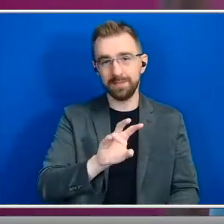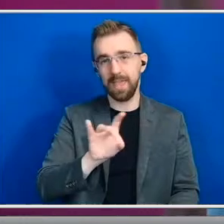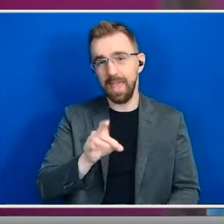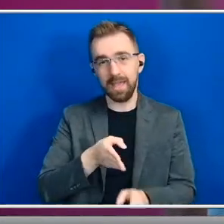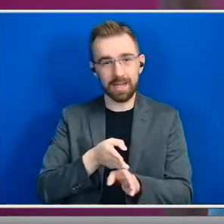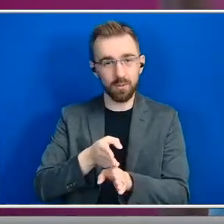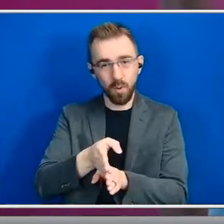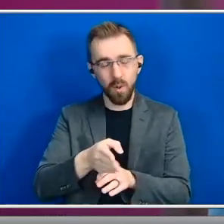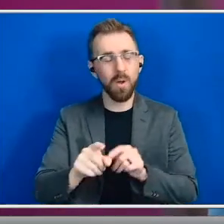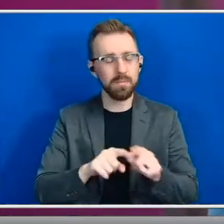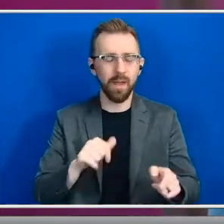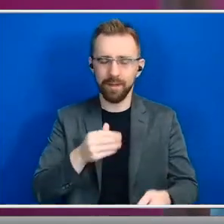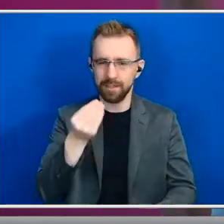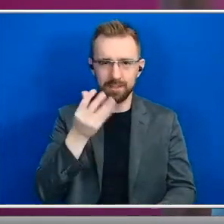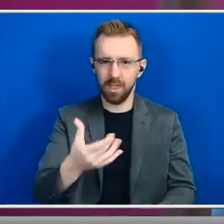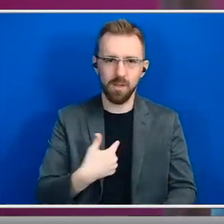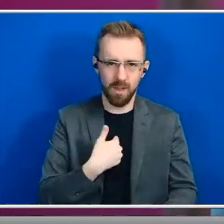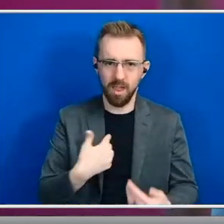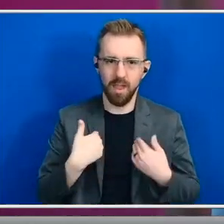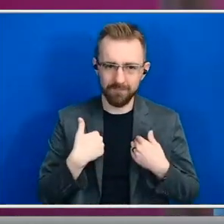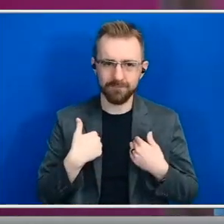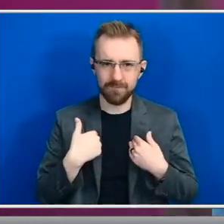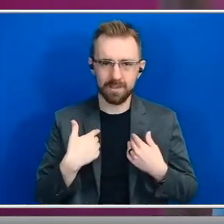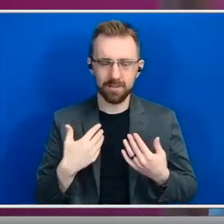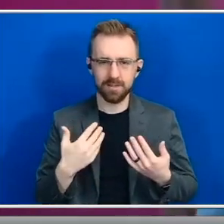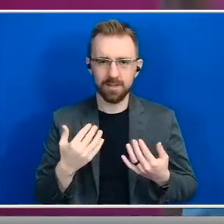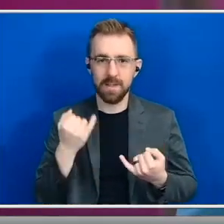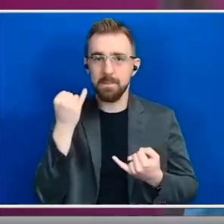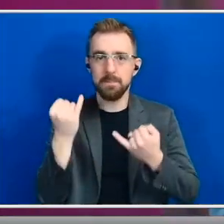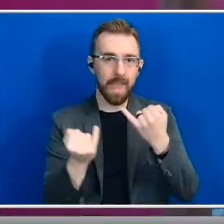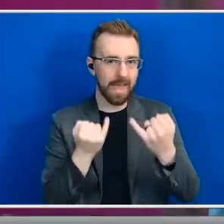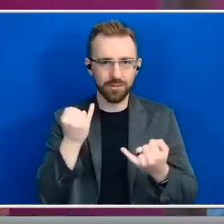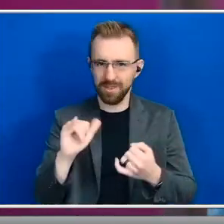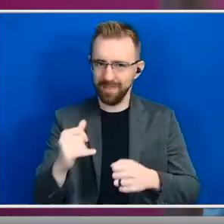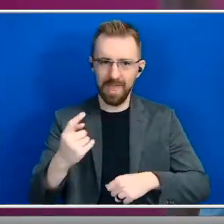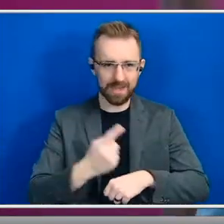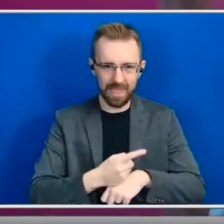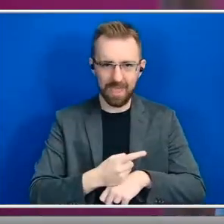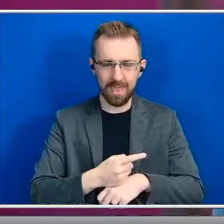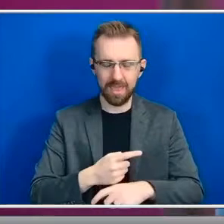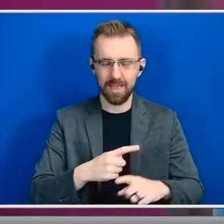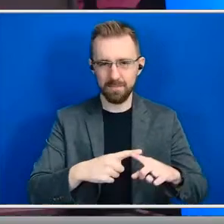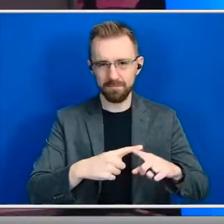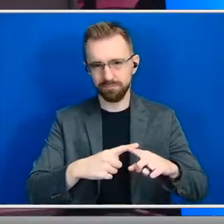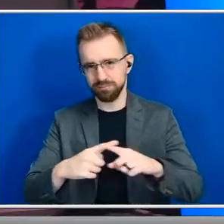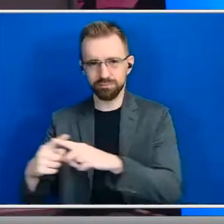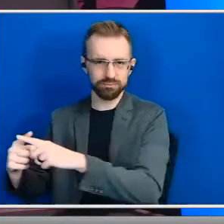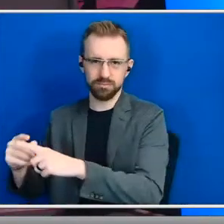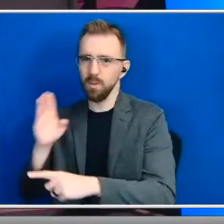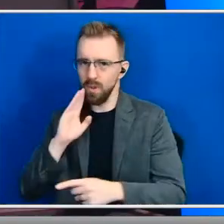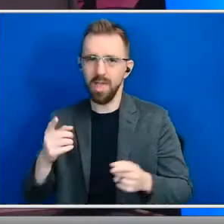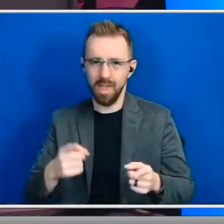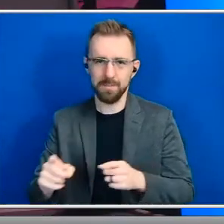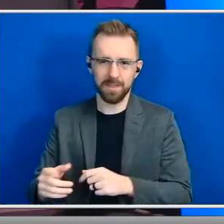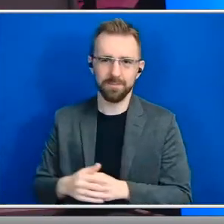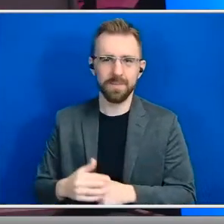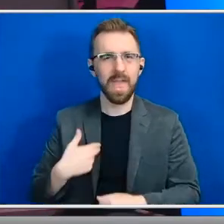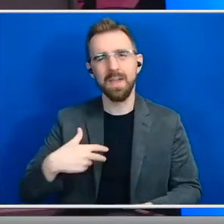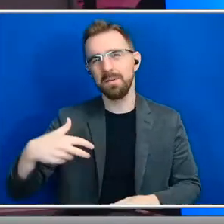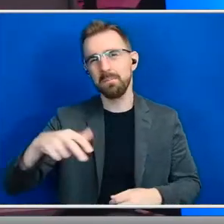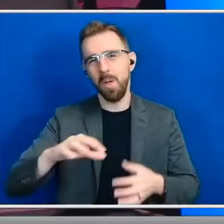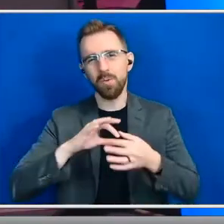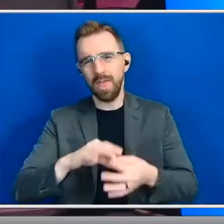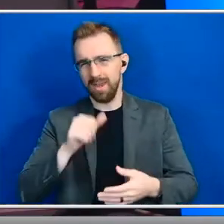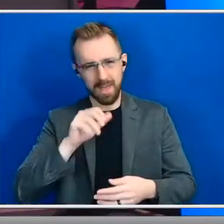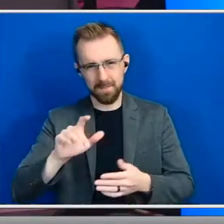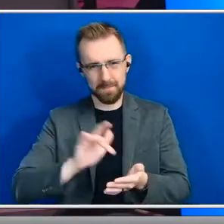tell you I have imagined the day that will happen. I have a bowling question, not medical, but you